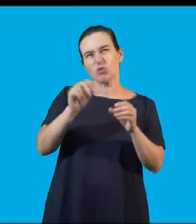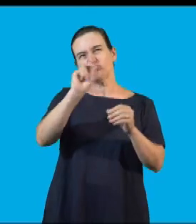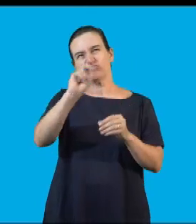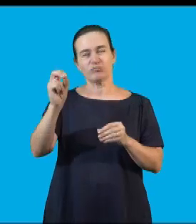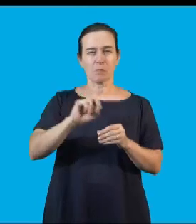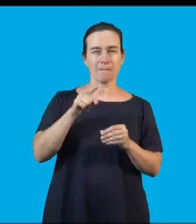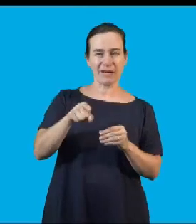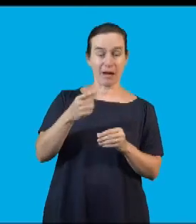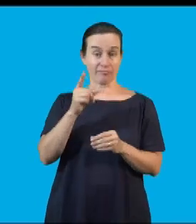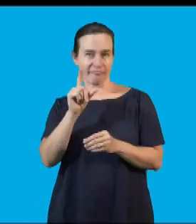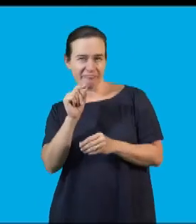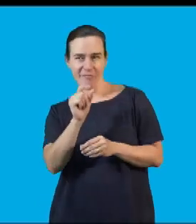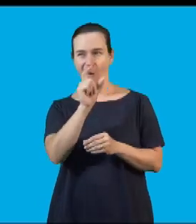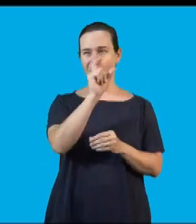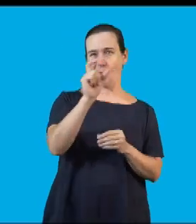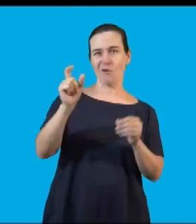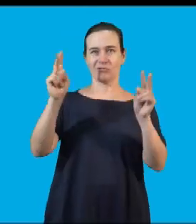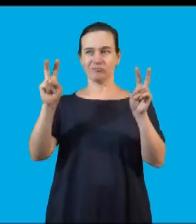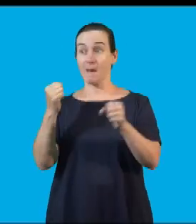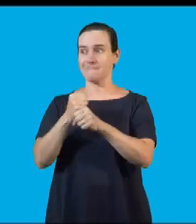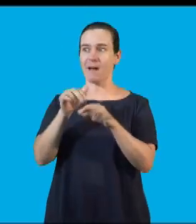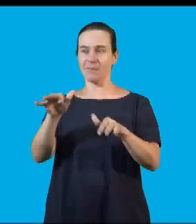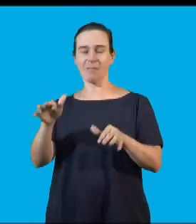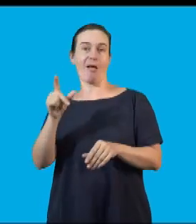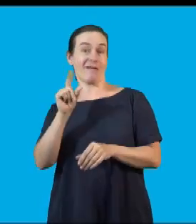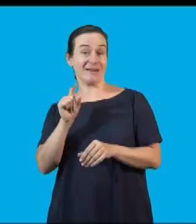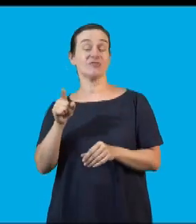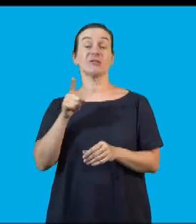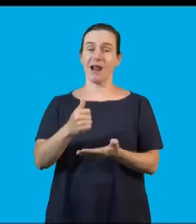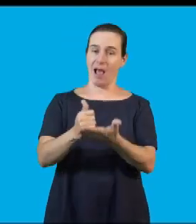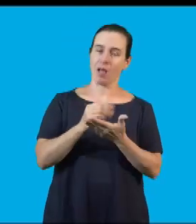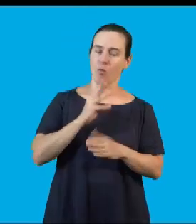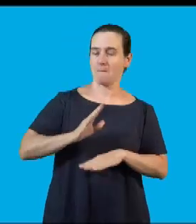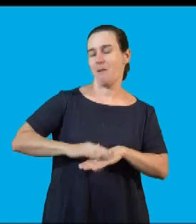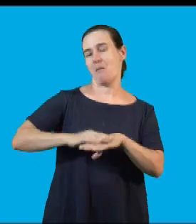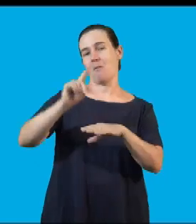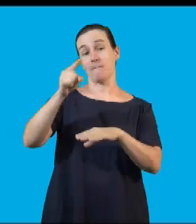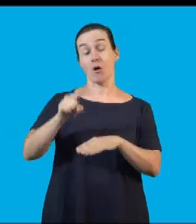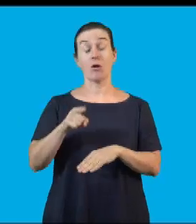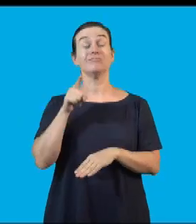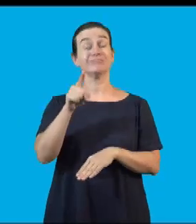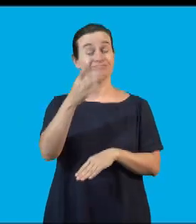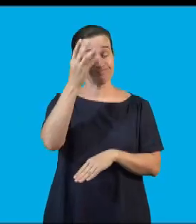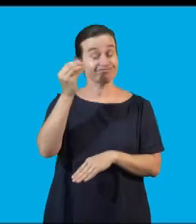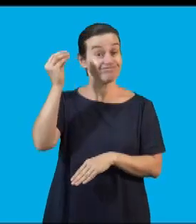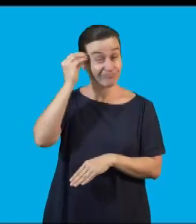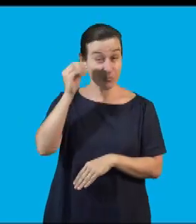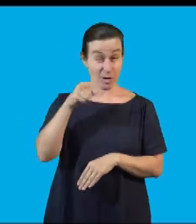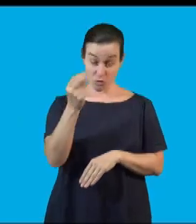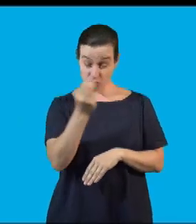and phrases that will get you marks. Again, no marks for illustrations or drawings.